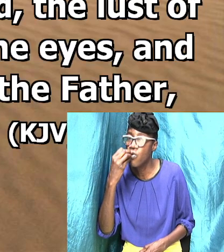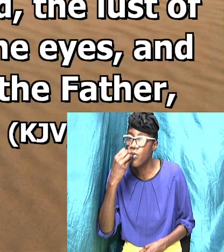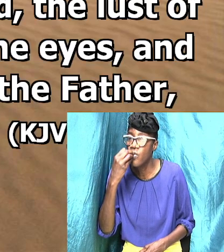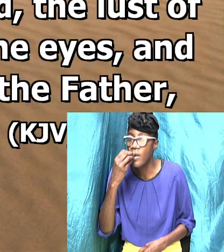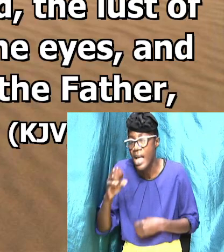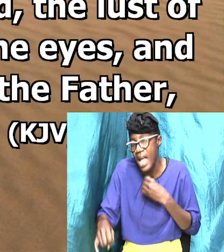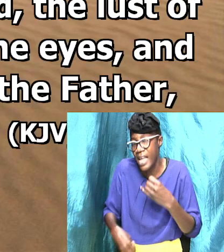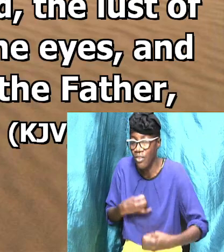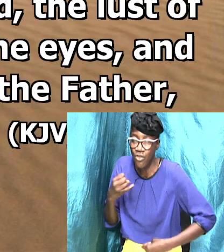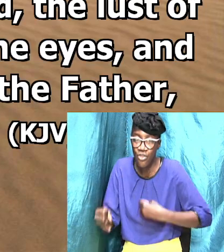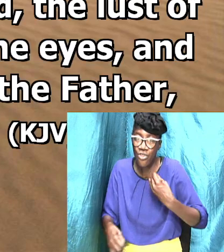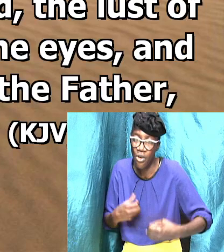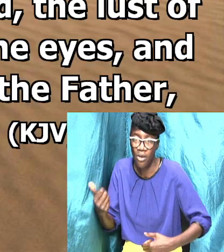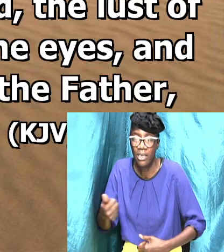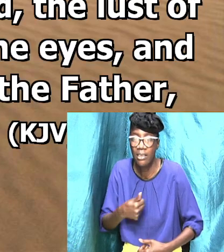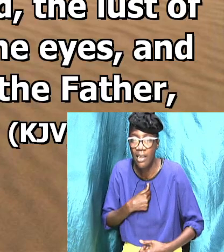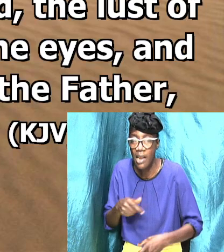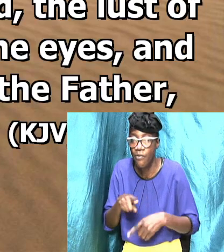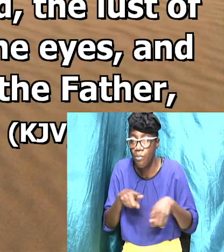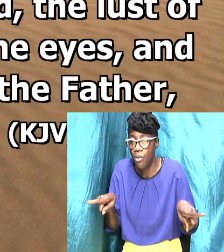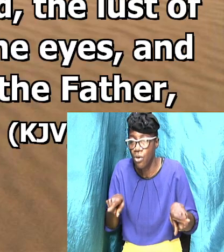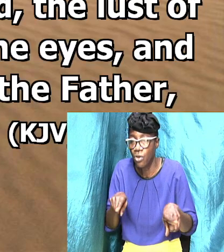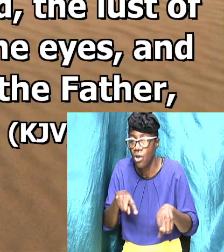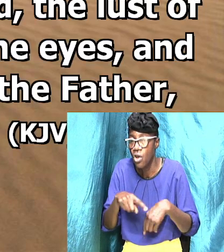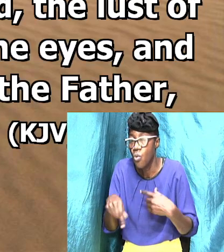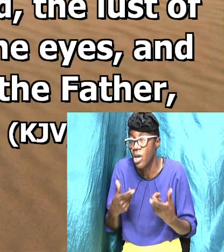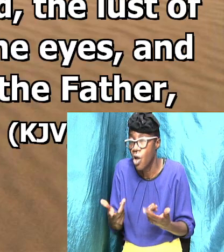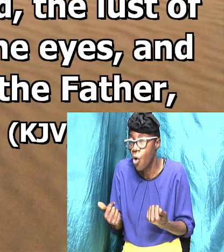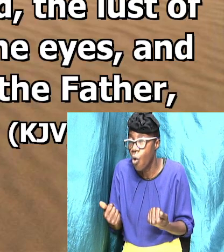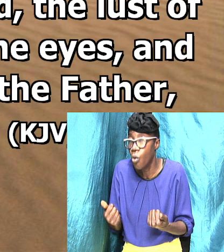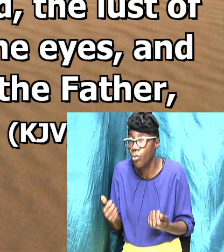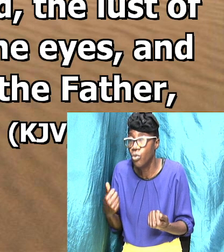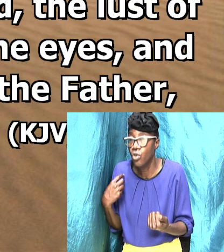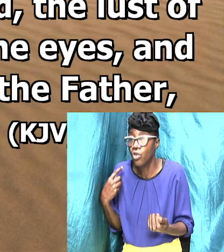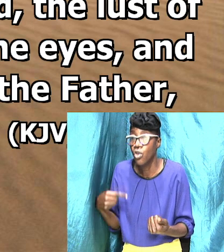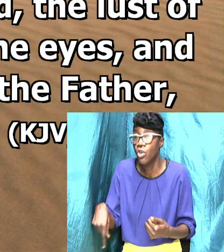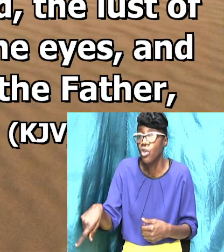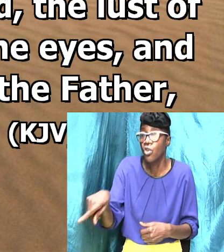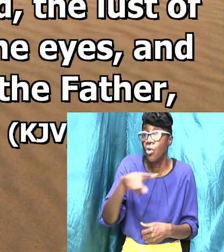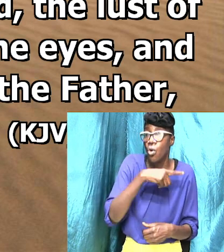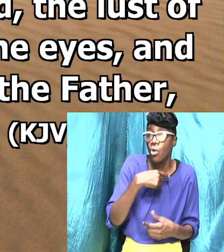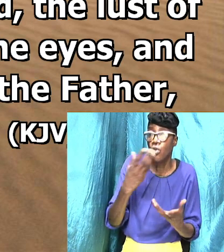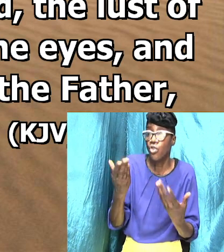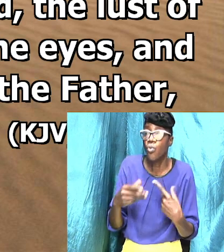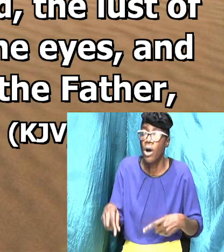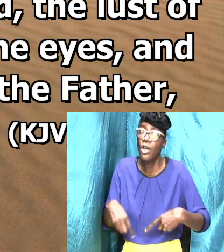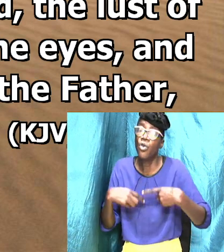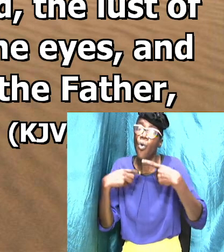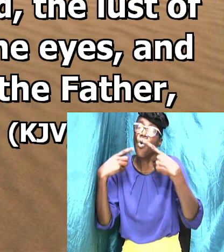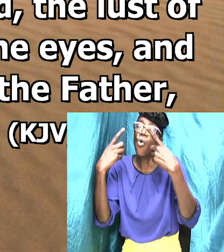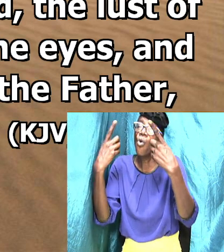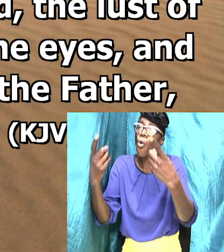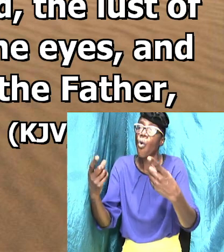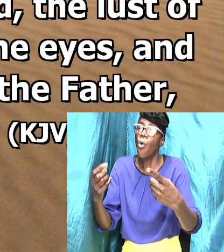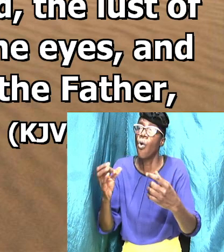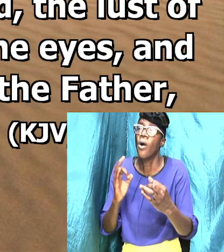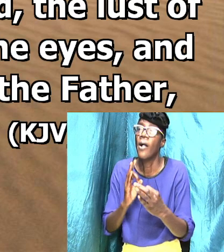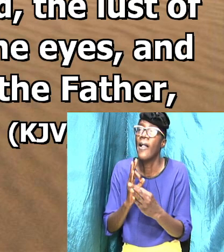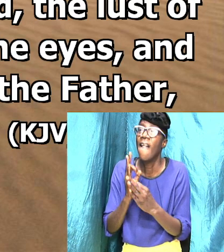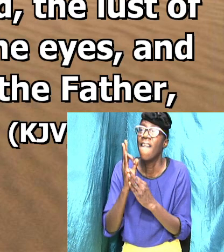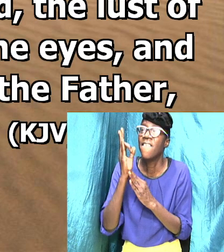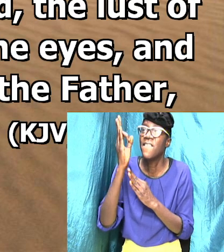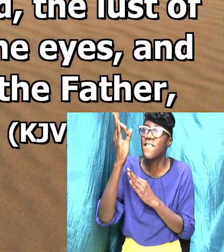enjoy ourselves. And but when it comes now to us willing to go to an extent where